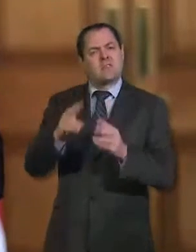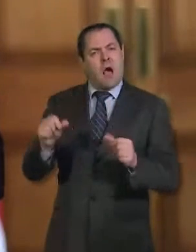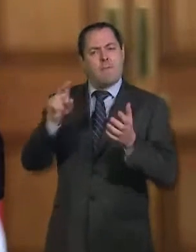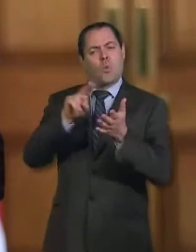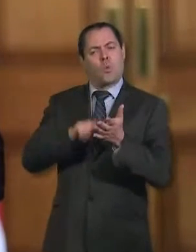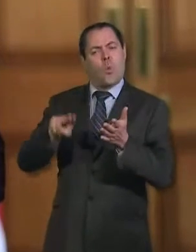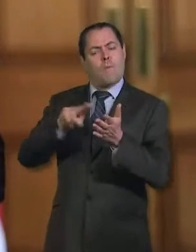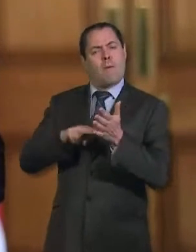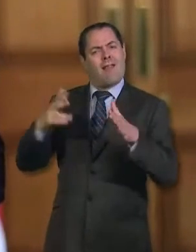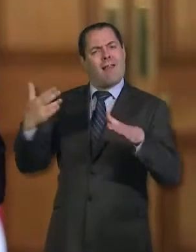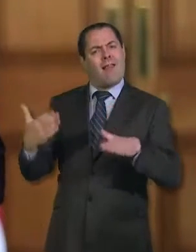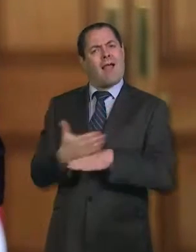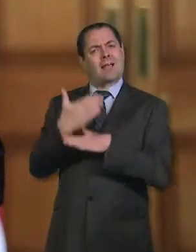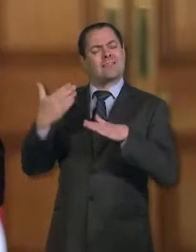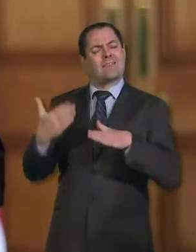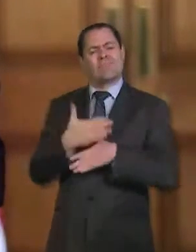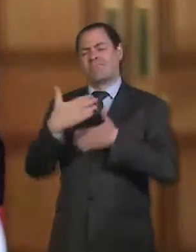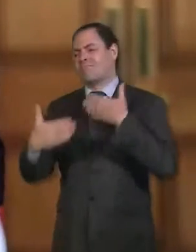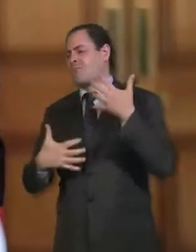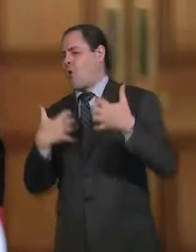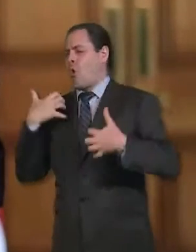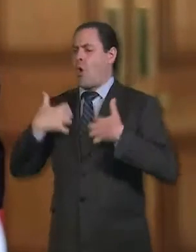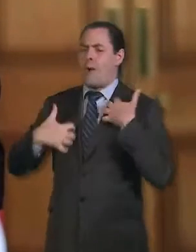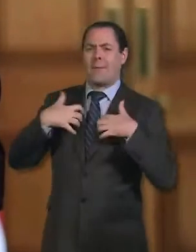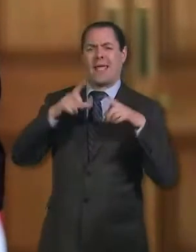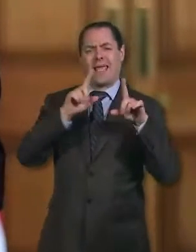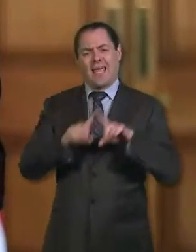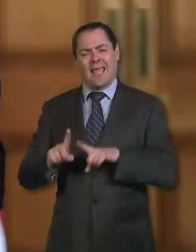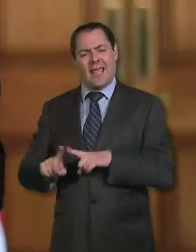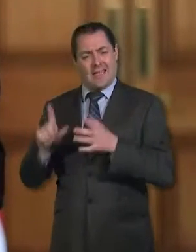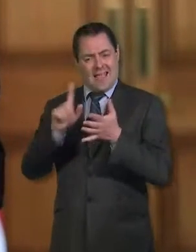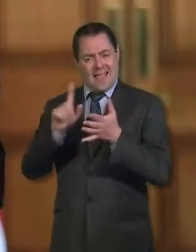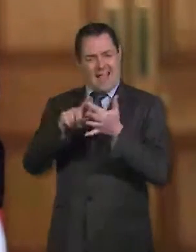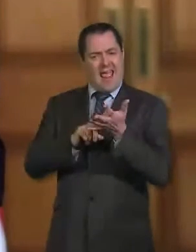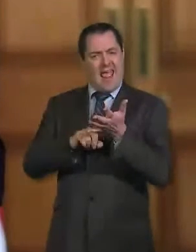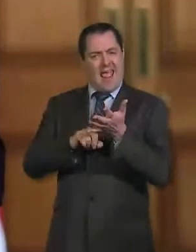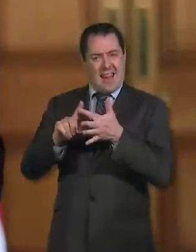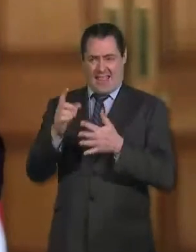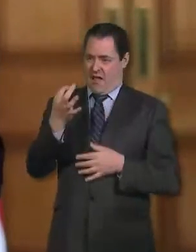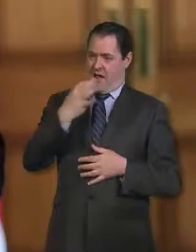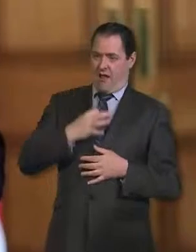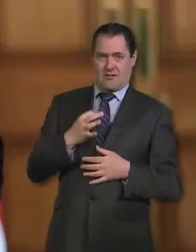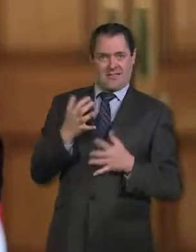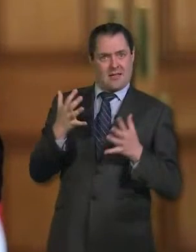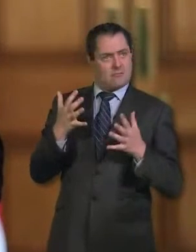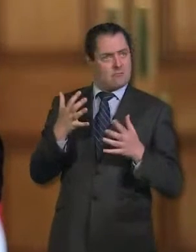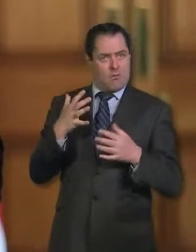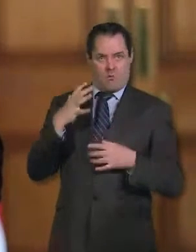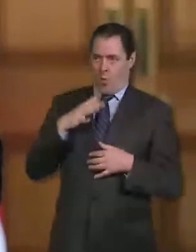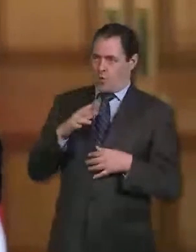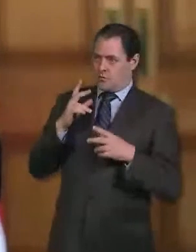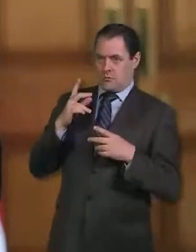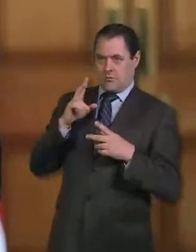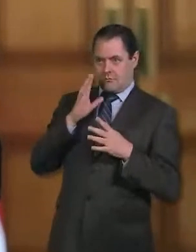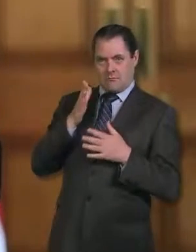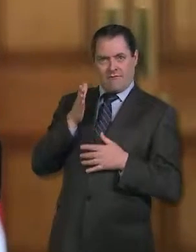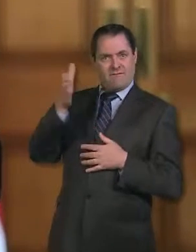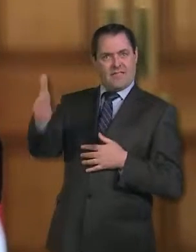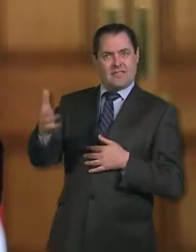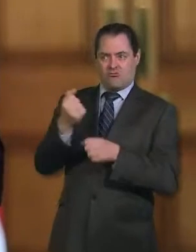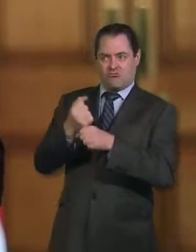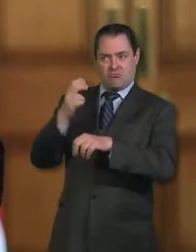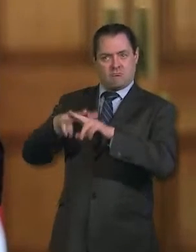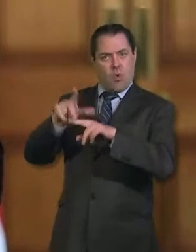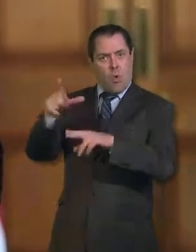question from Ellie from Kent, it's all about how do we get back to a position where I can see my loved ones. These are